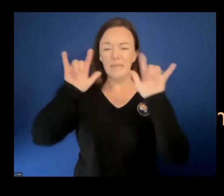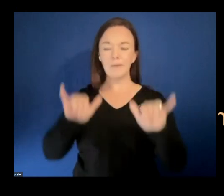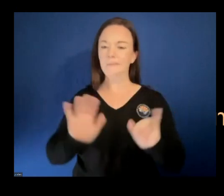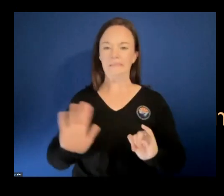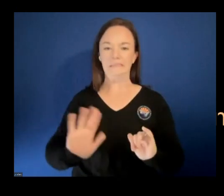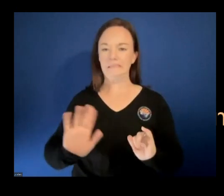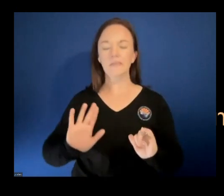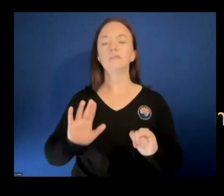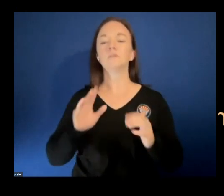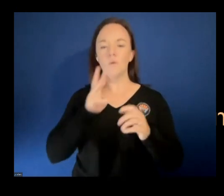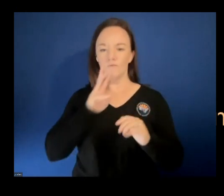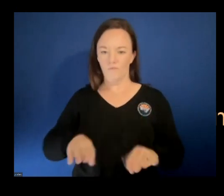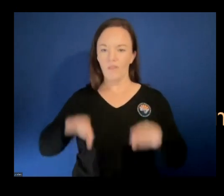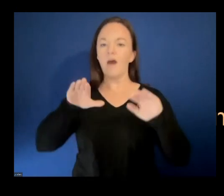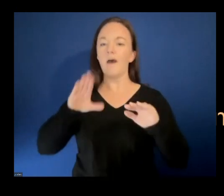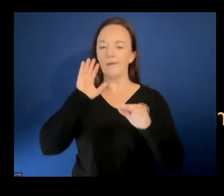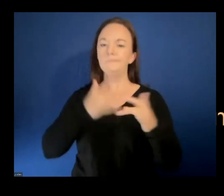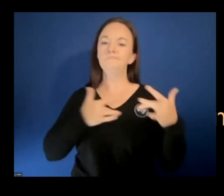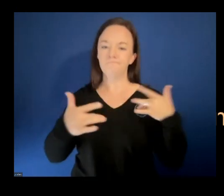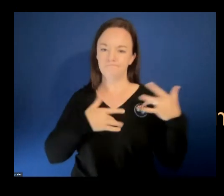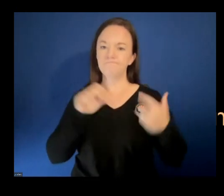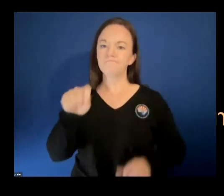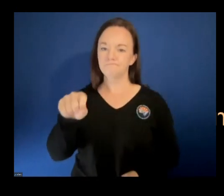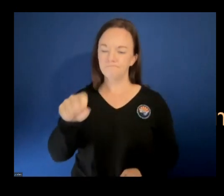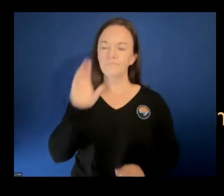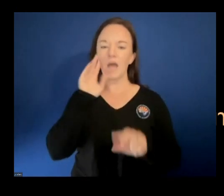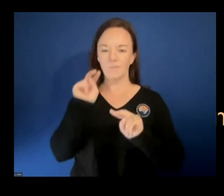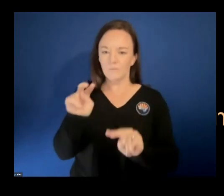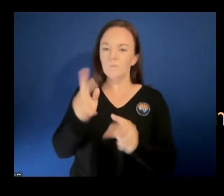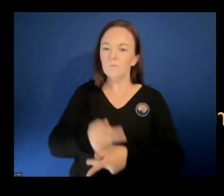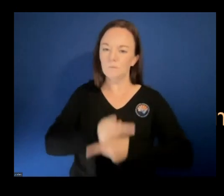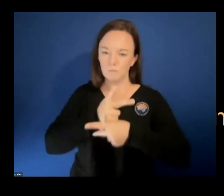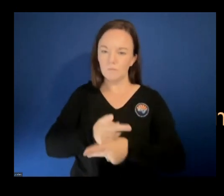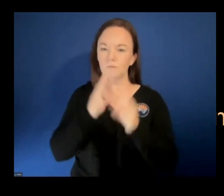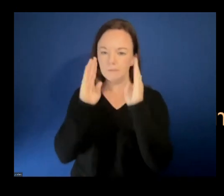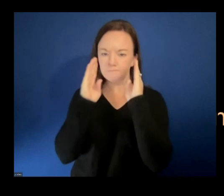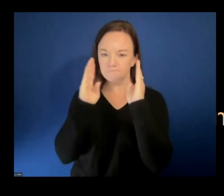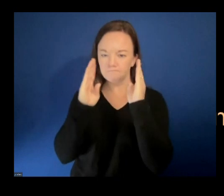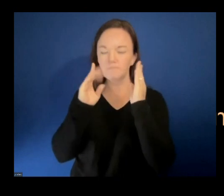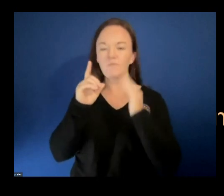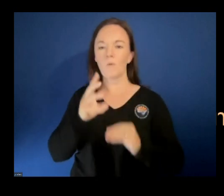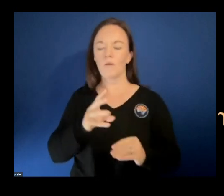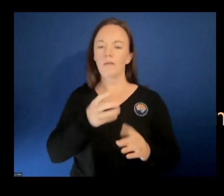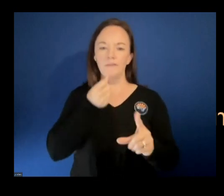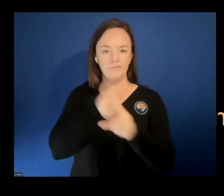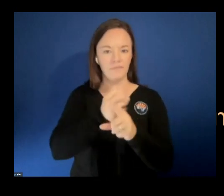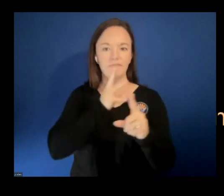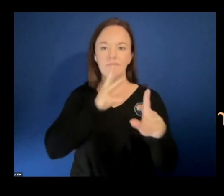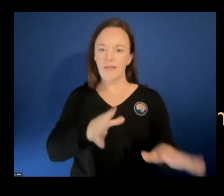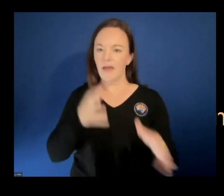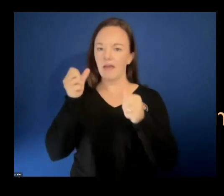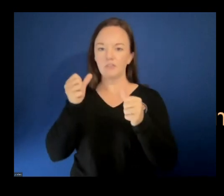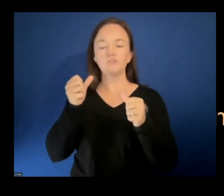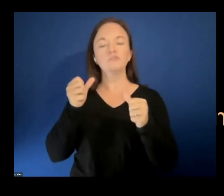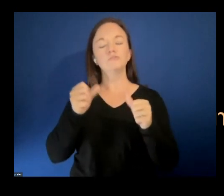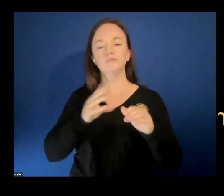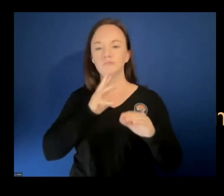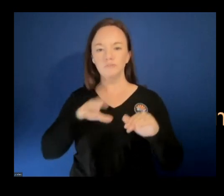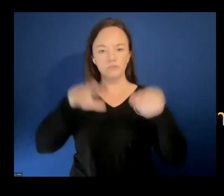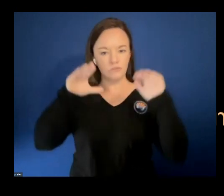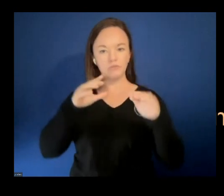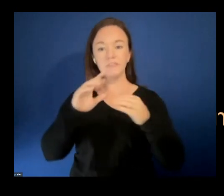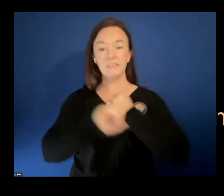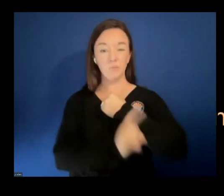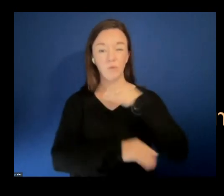be a concern, something we're going to have to watch very carefully for flash flooding, debris flows, anything like that. So we